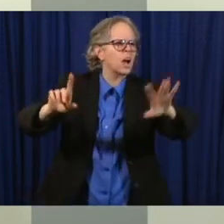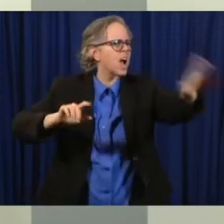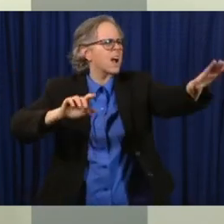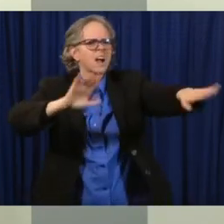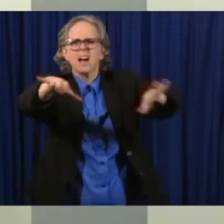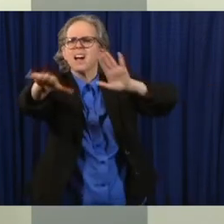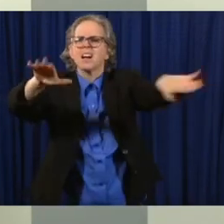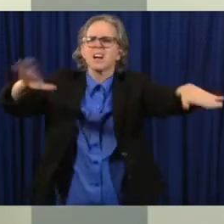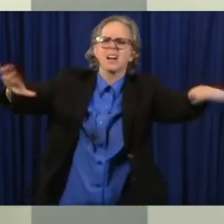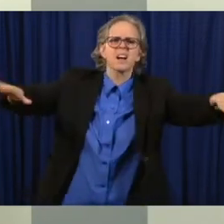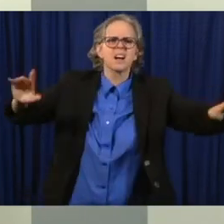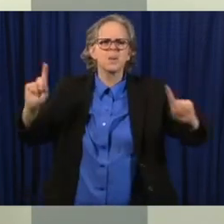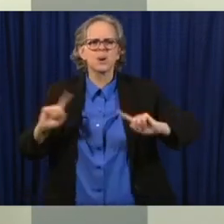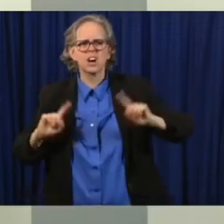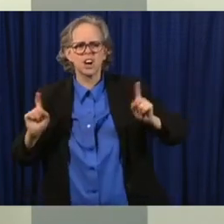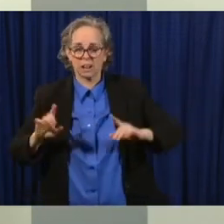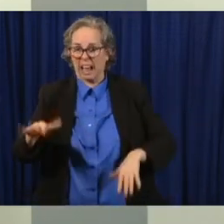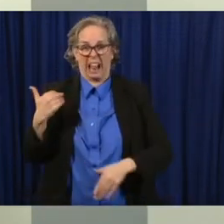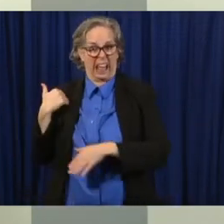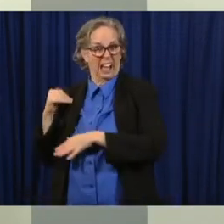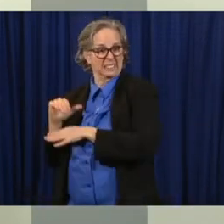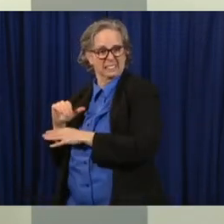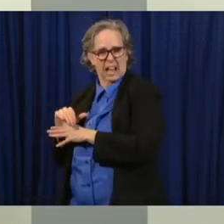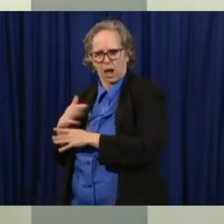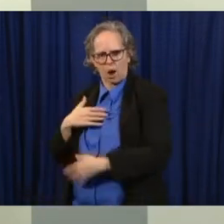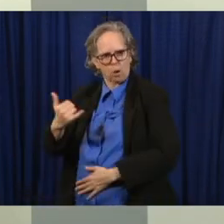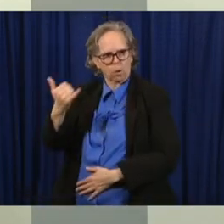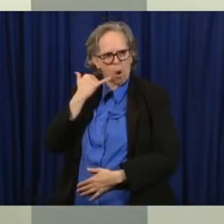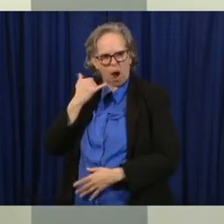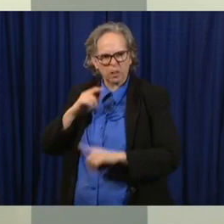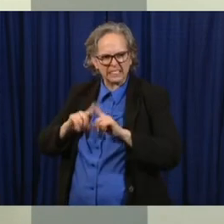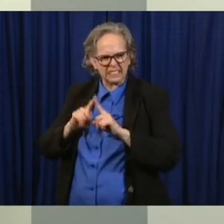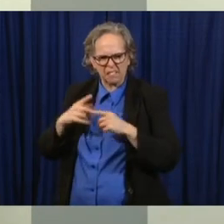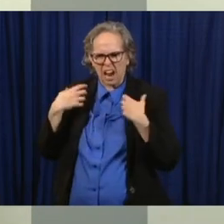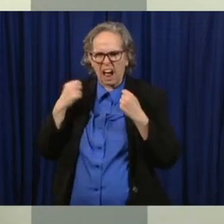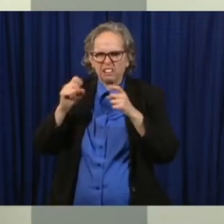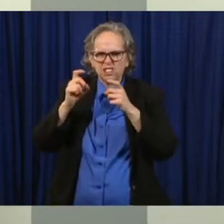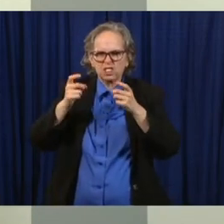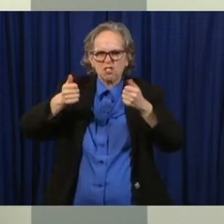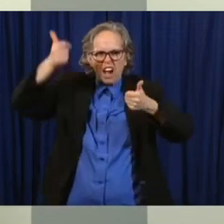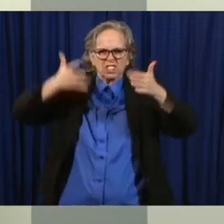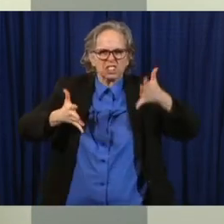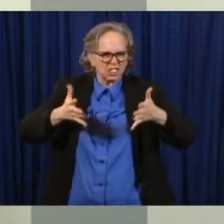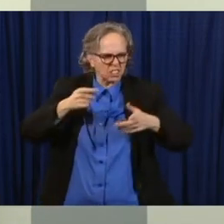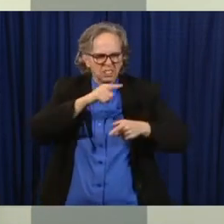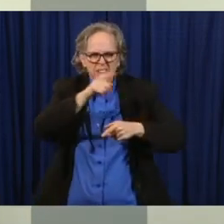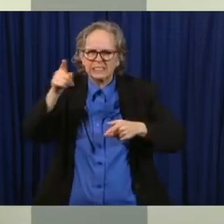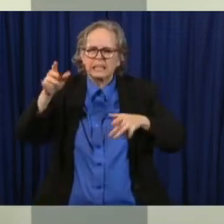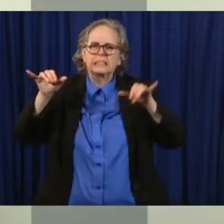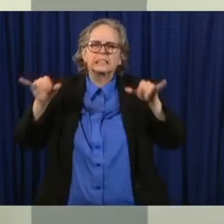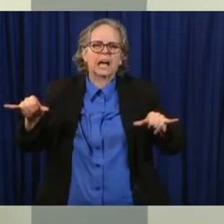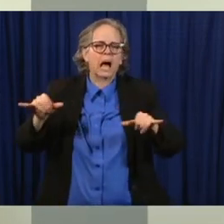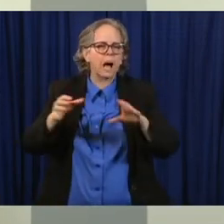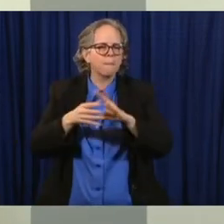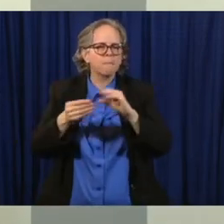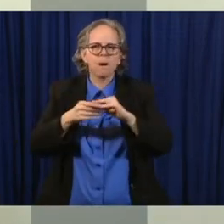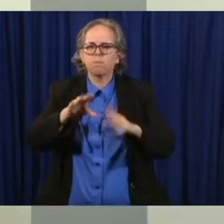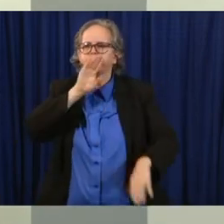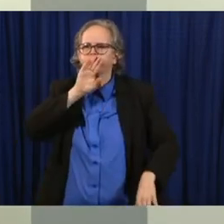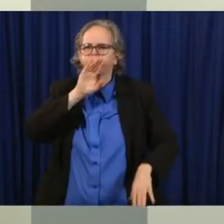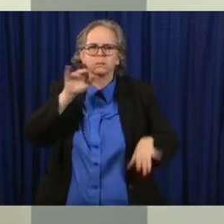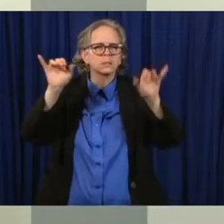late night call with me faces the same wall. And one thing we did today was